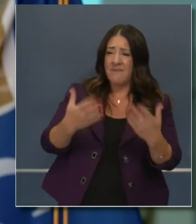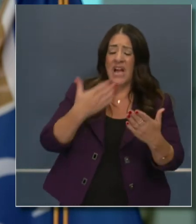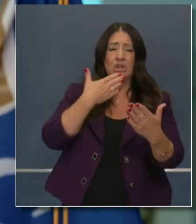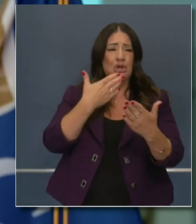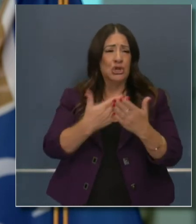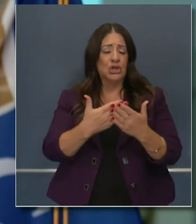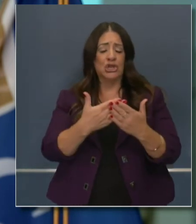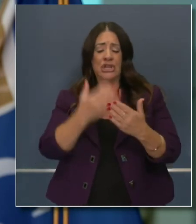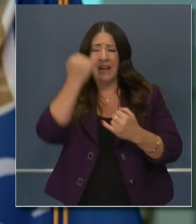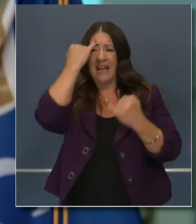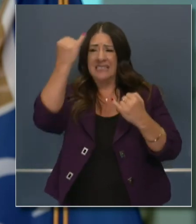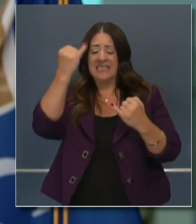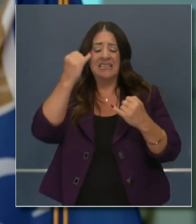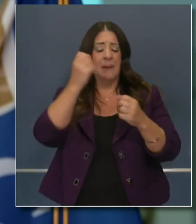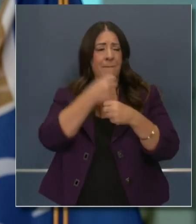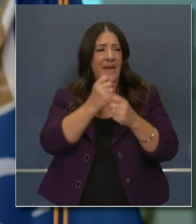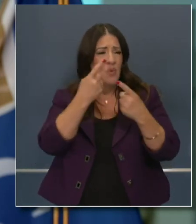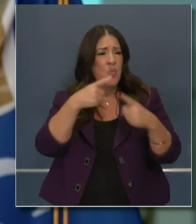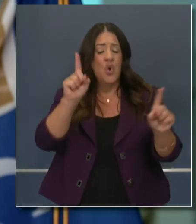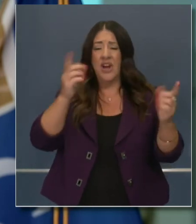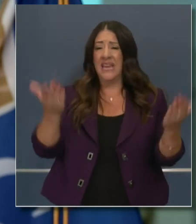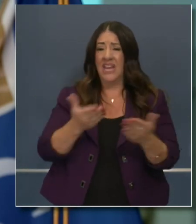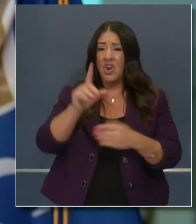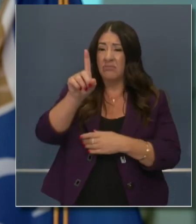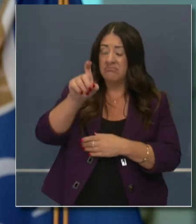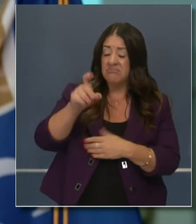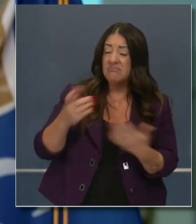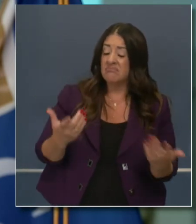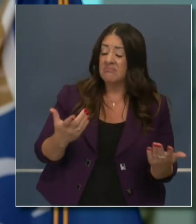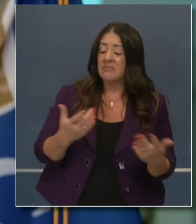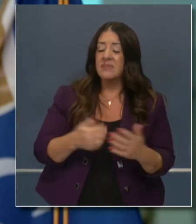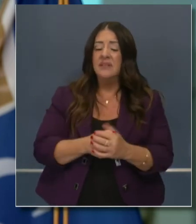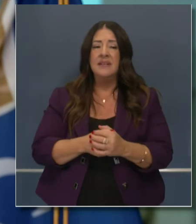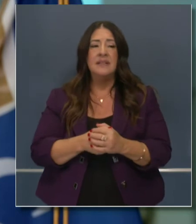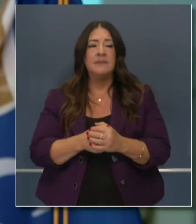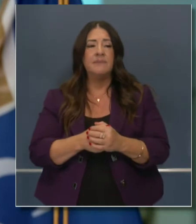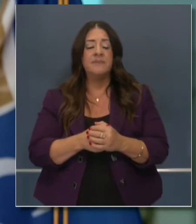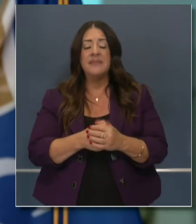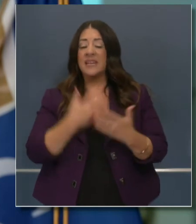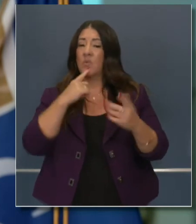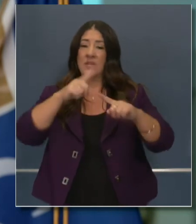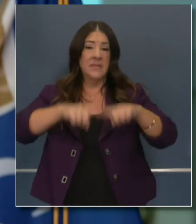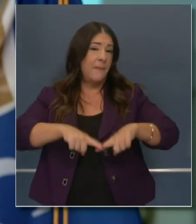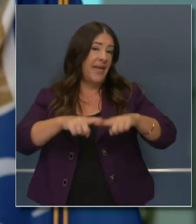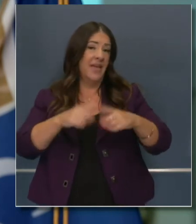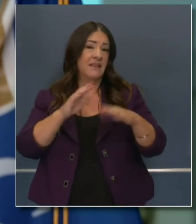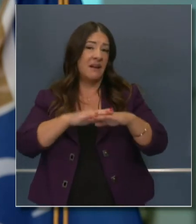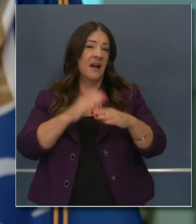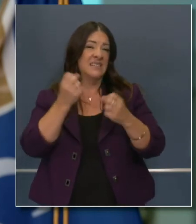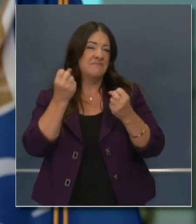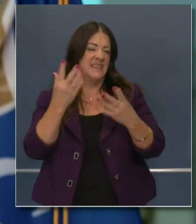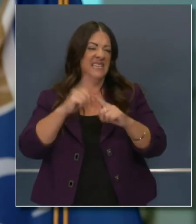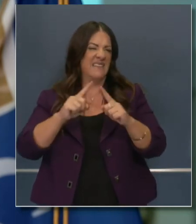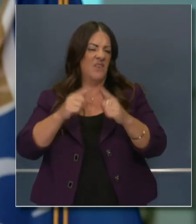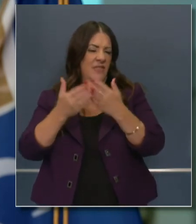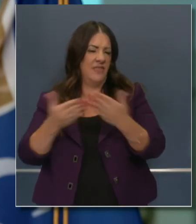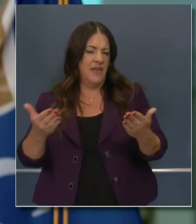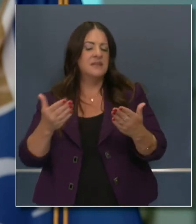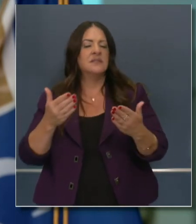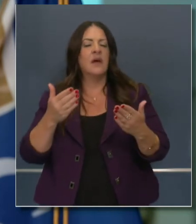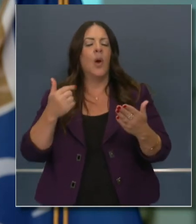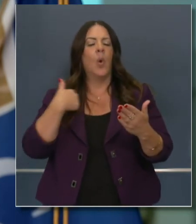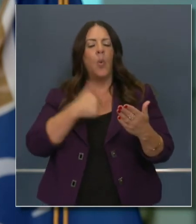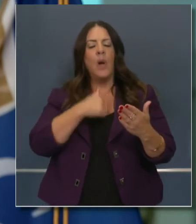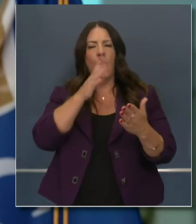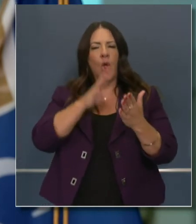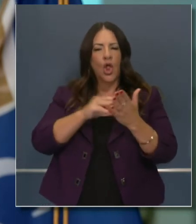bold ideas? And that's going to be determined by a number of issues that will take place,